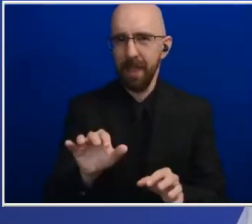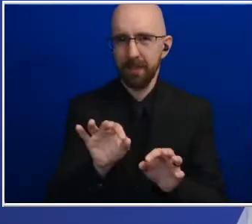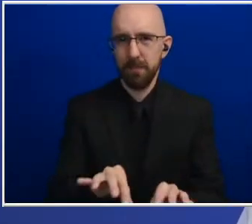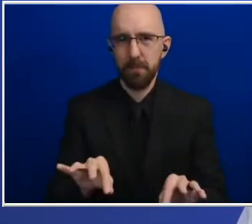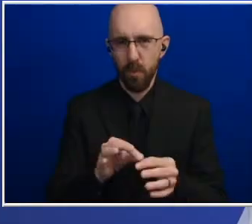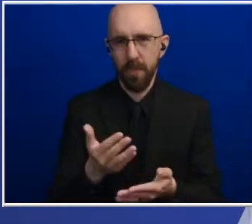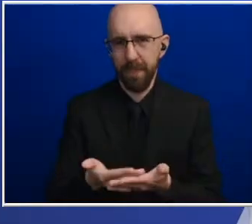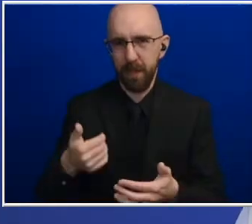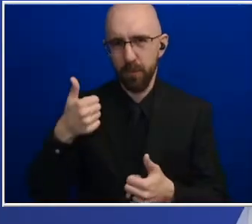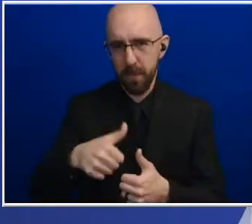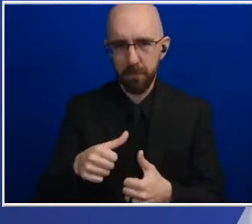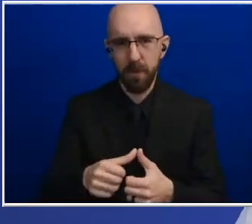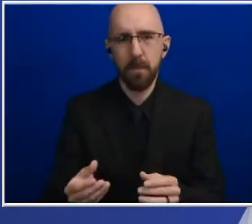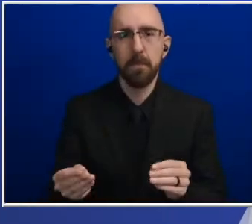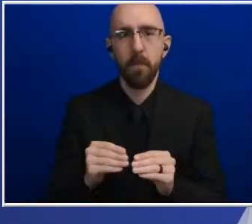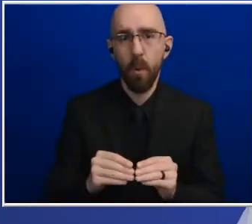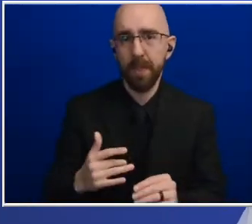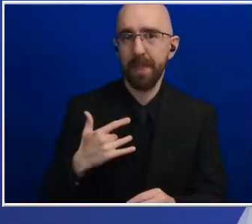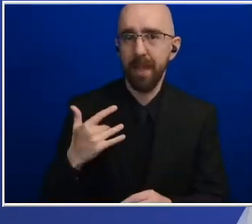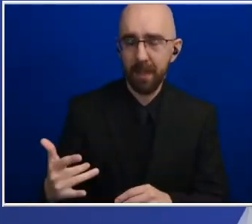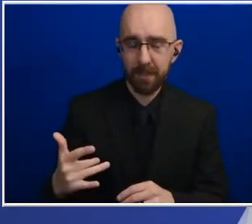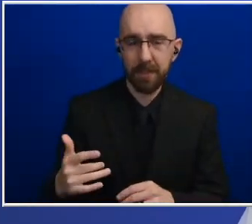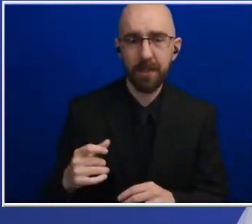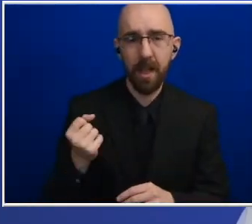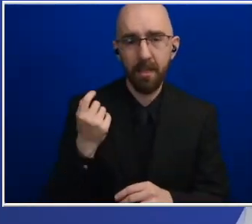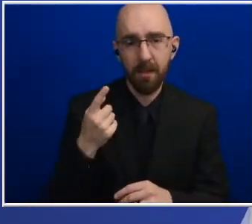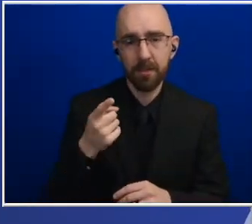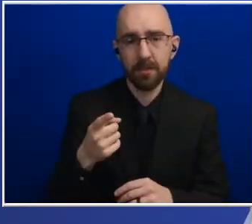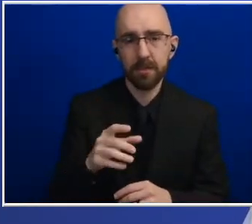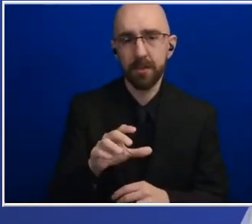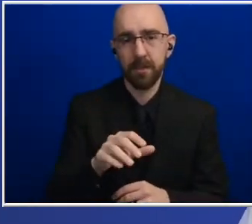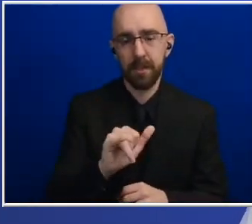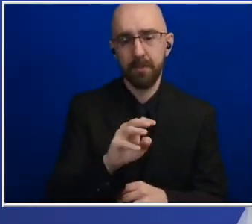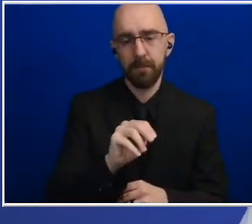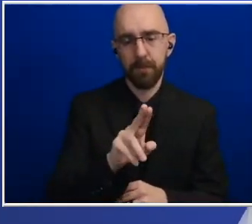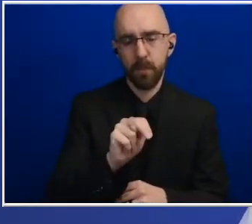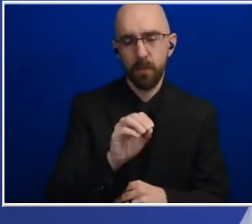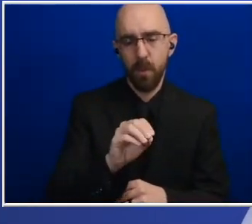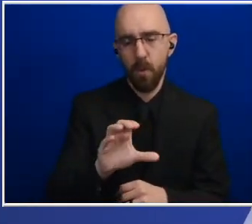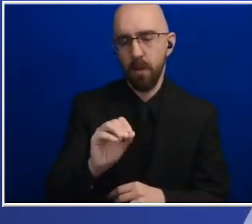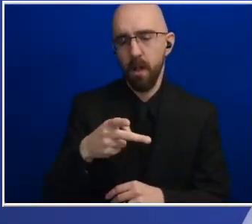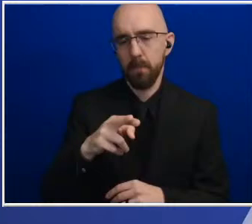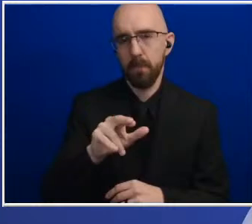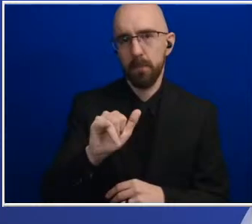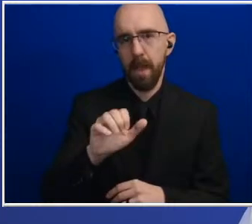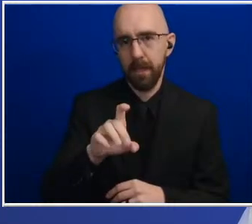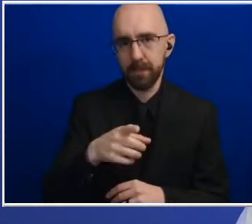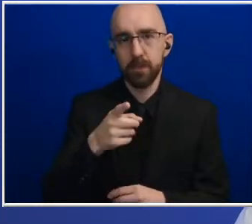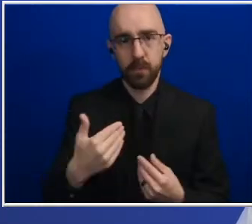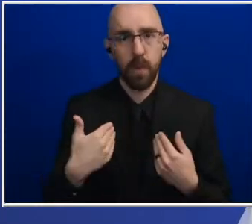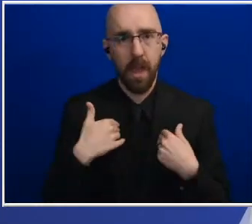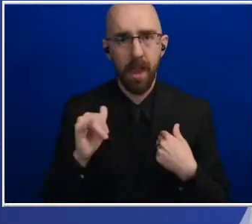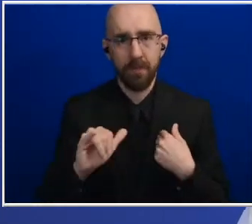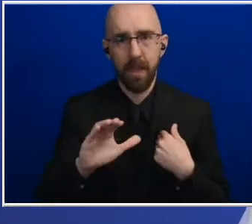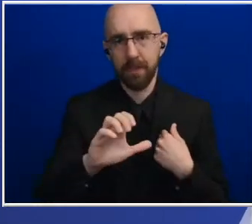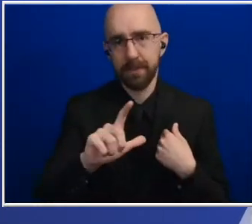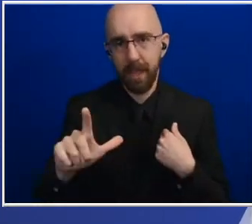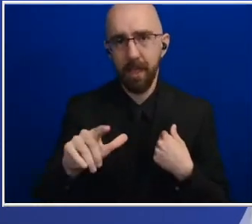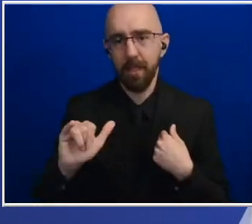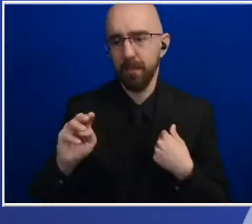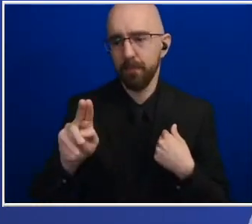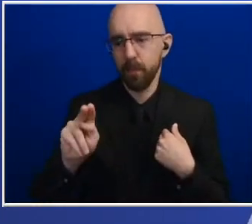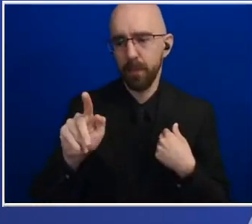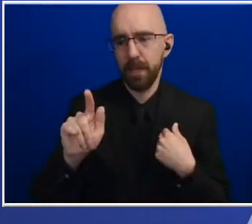than likely, unless you are immune compromised, as we heard Dr. Poland talk about, you have that cellular immunity to protect